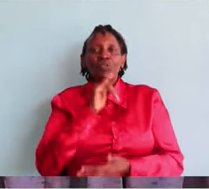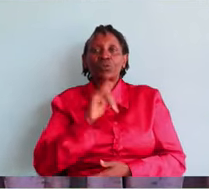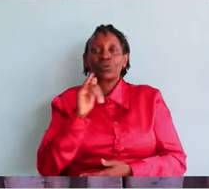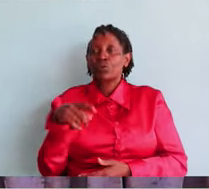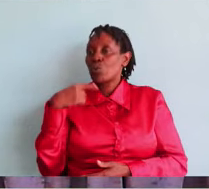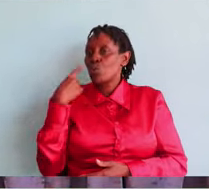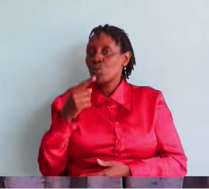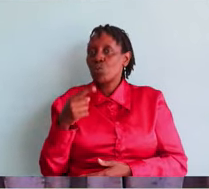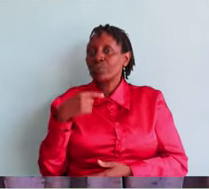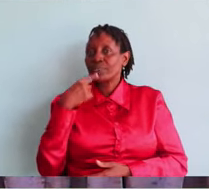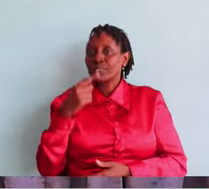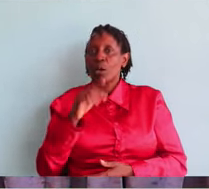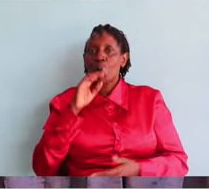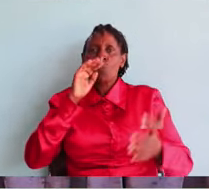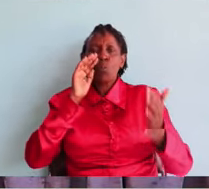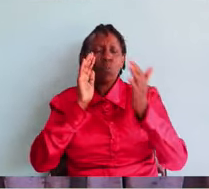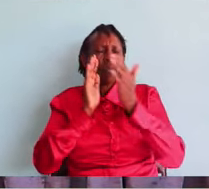praise the Lord.